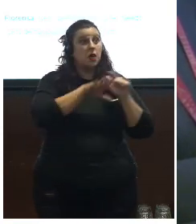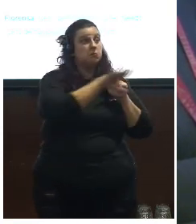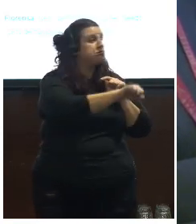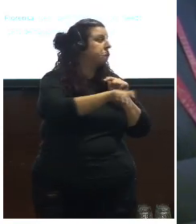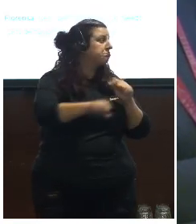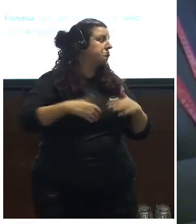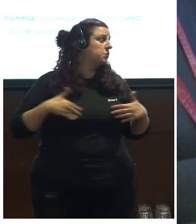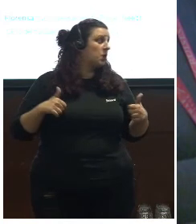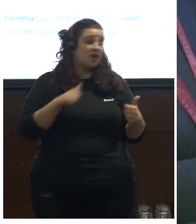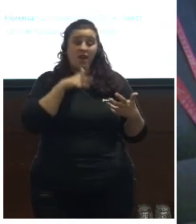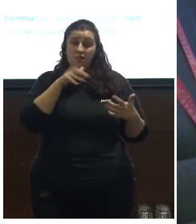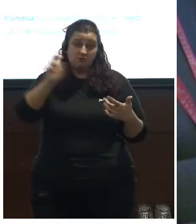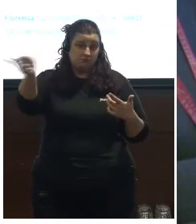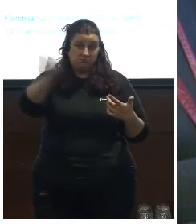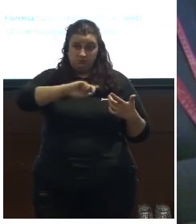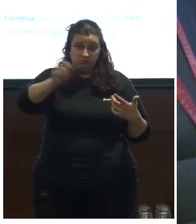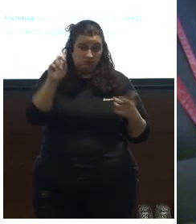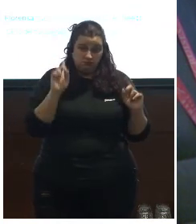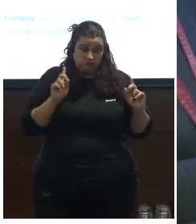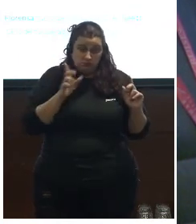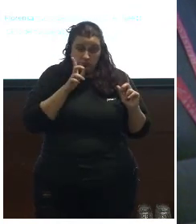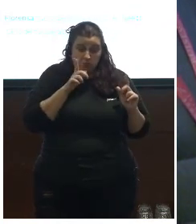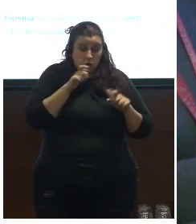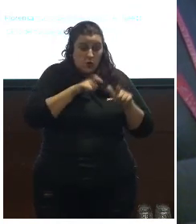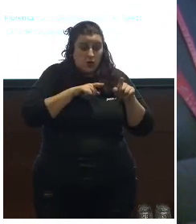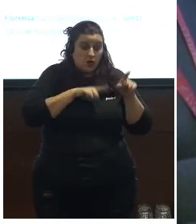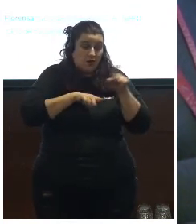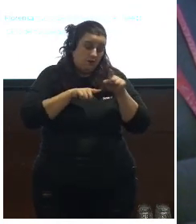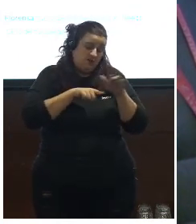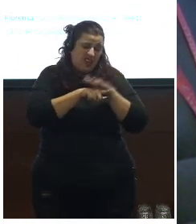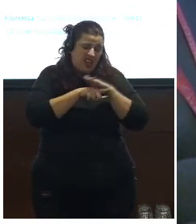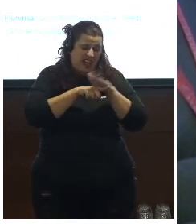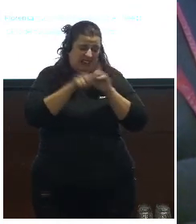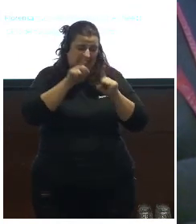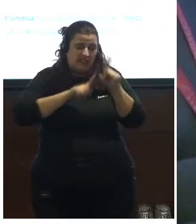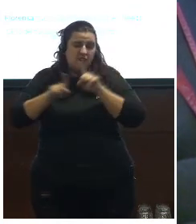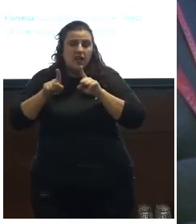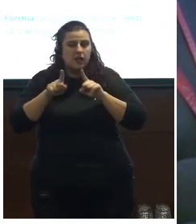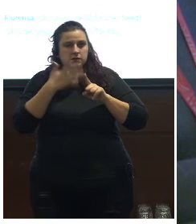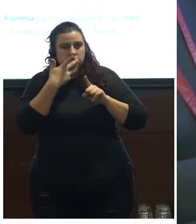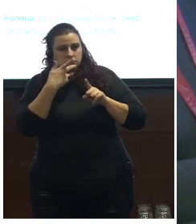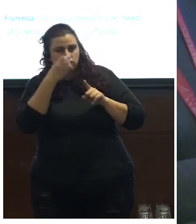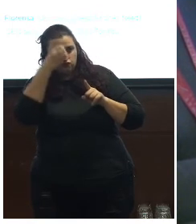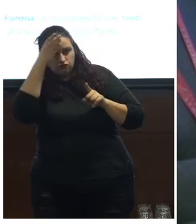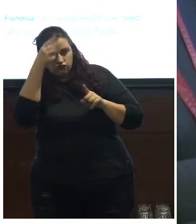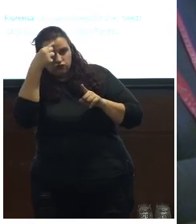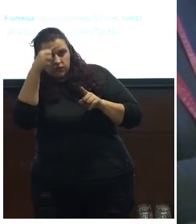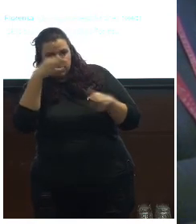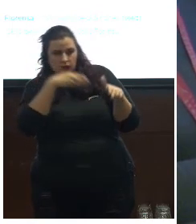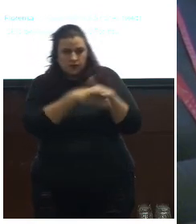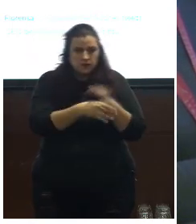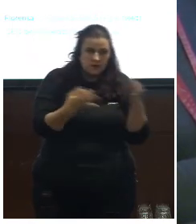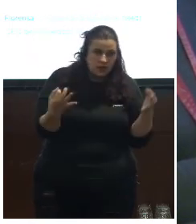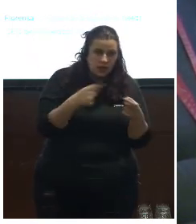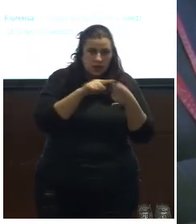possible because the mainstream travel agents don't have this specific knowledge. We have created that specific knowledge amongst us. We are